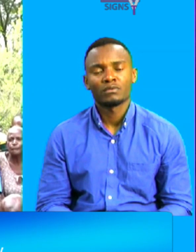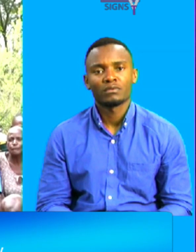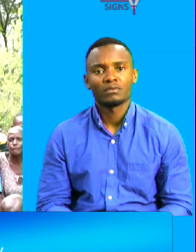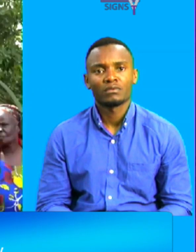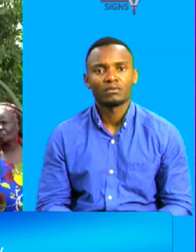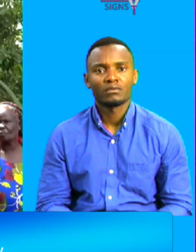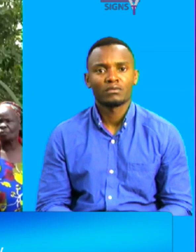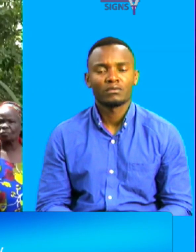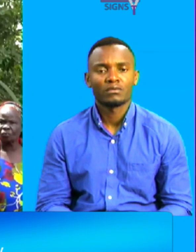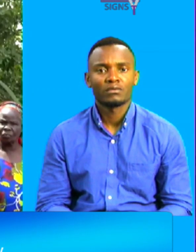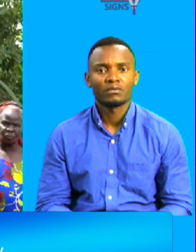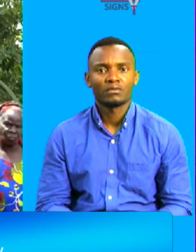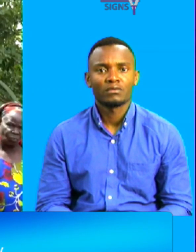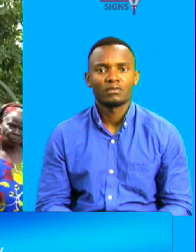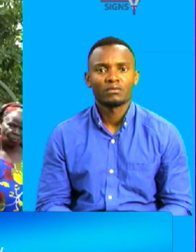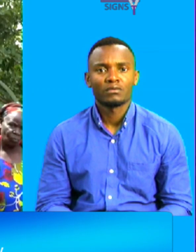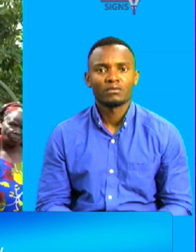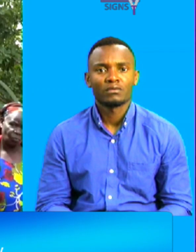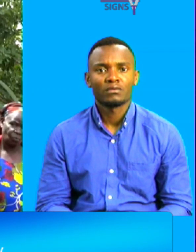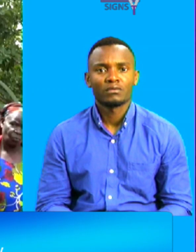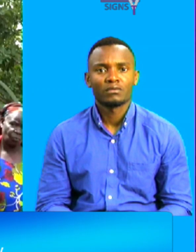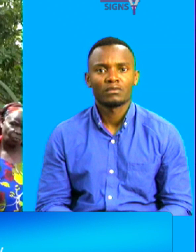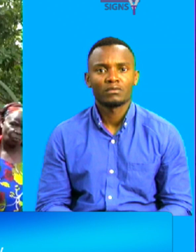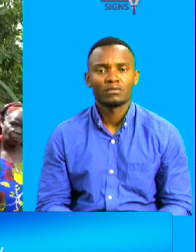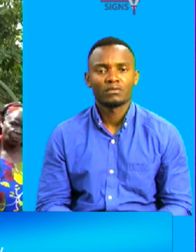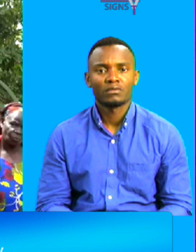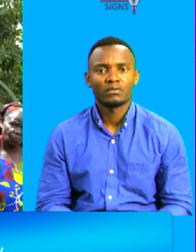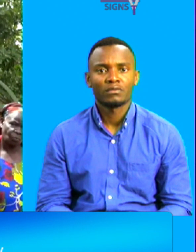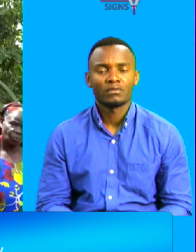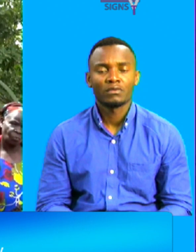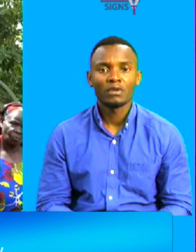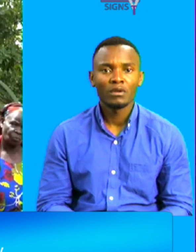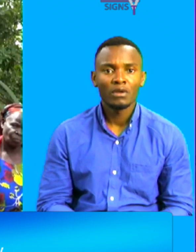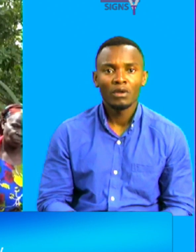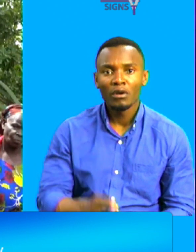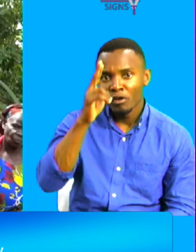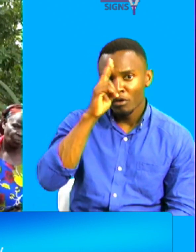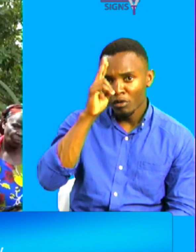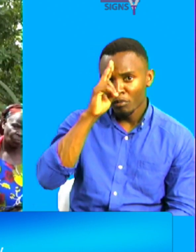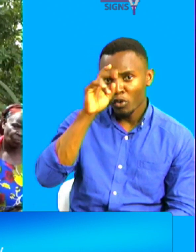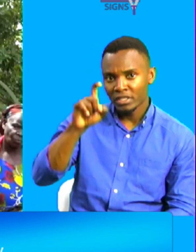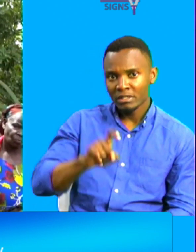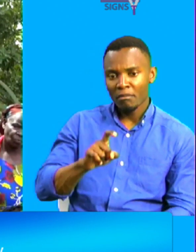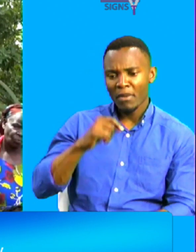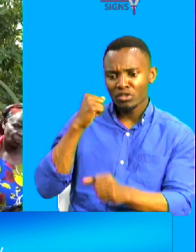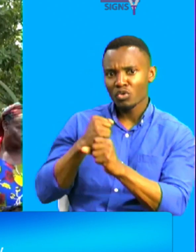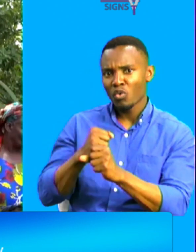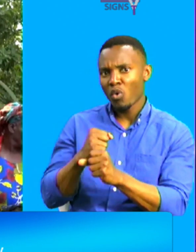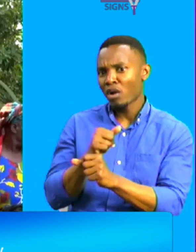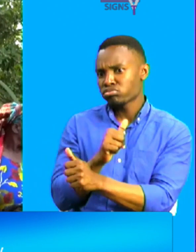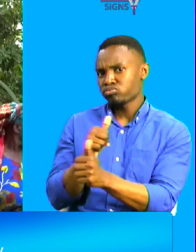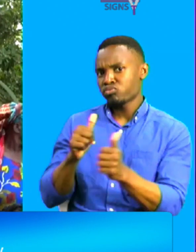mtu. Polisi lazima wafanye kazi yao vizuri, wafuate hao watu wamefanya hizo